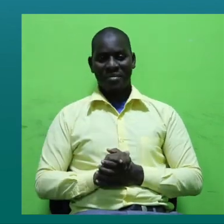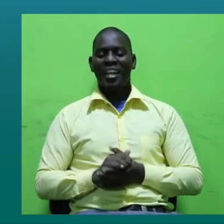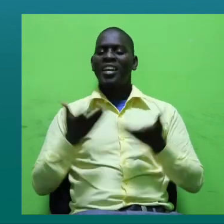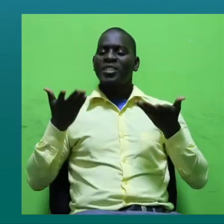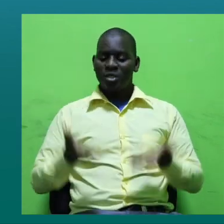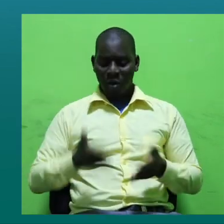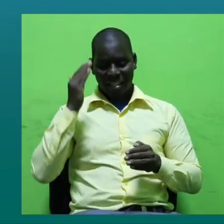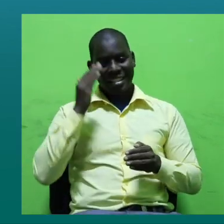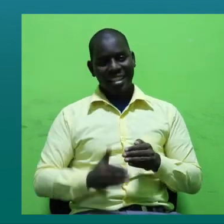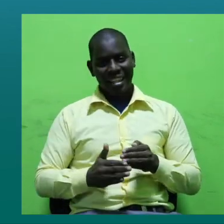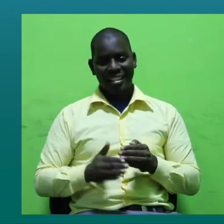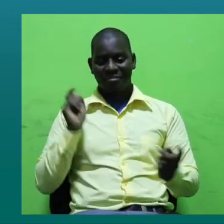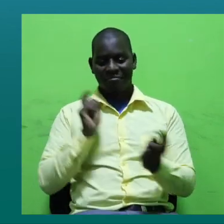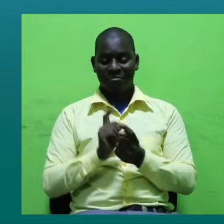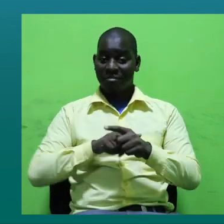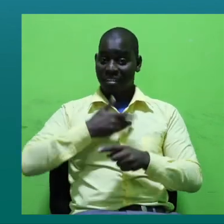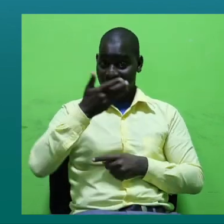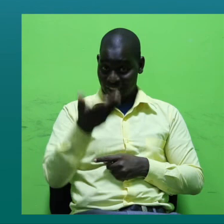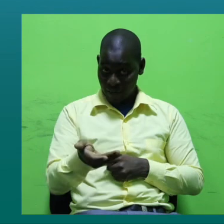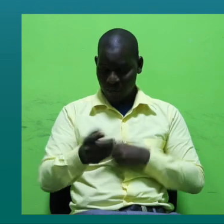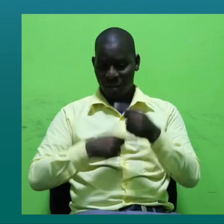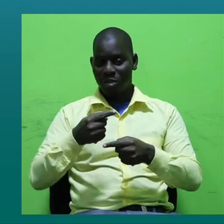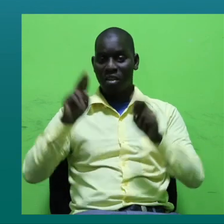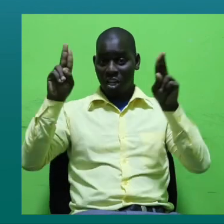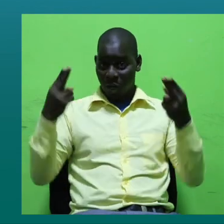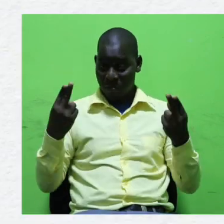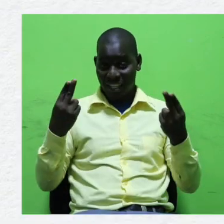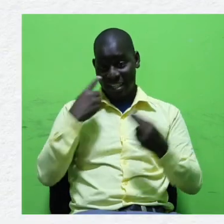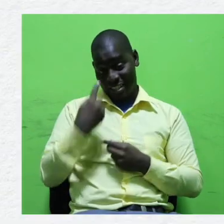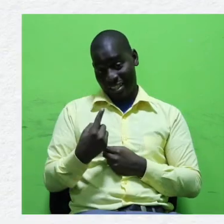stop here for now. Meet me next time to continue with other topics. See you.